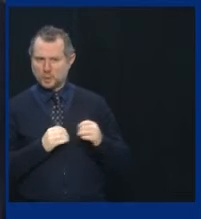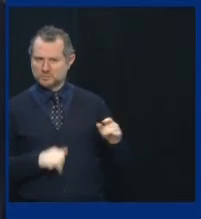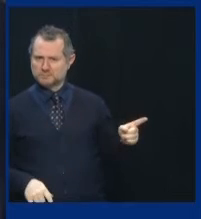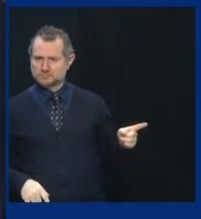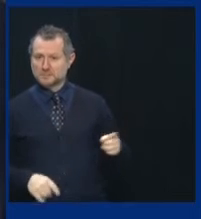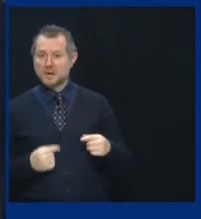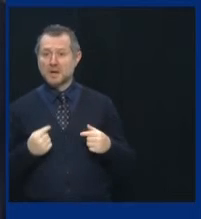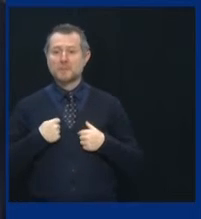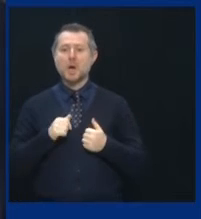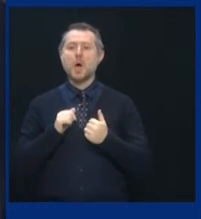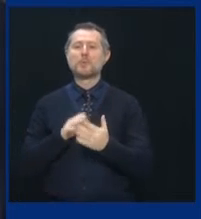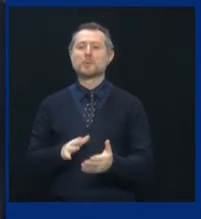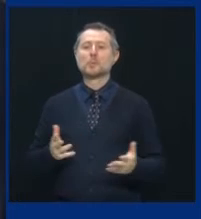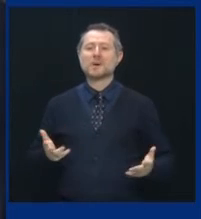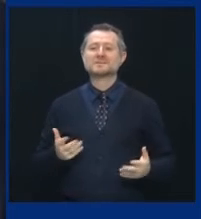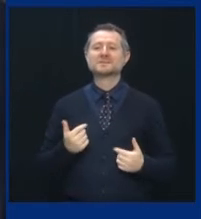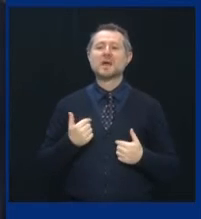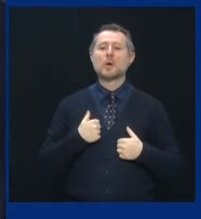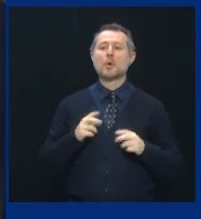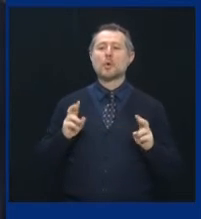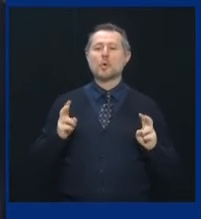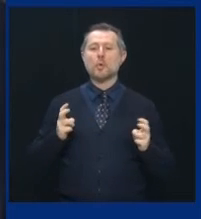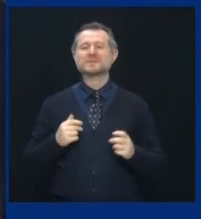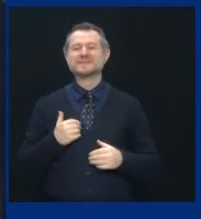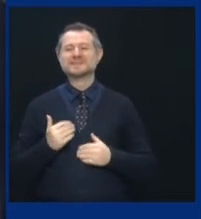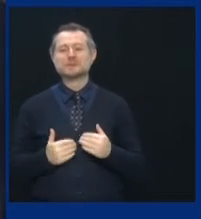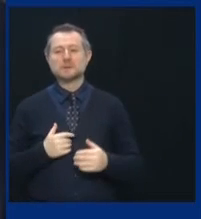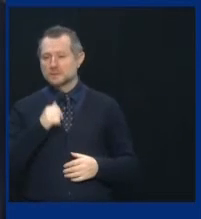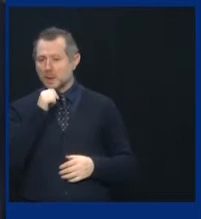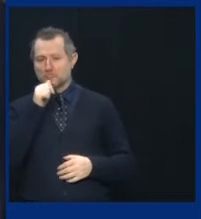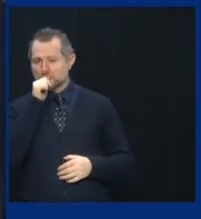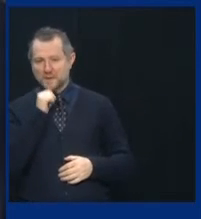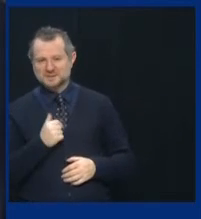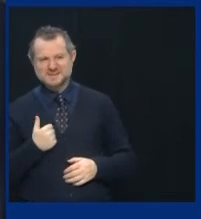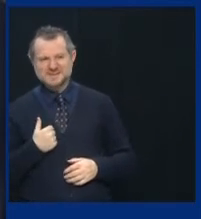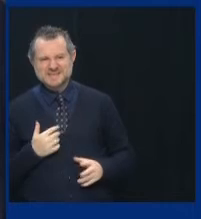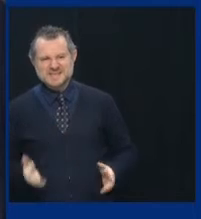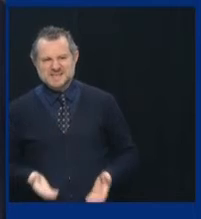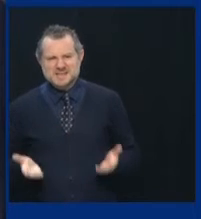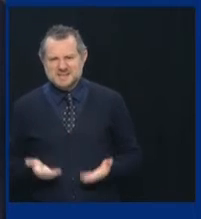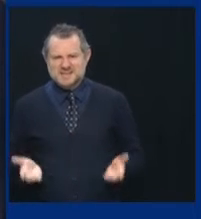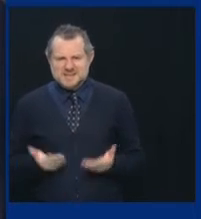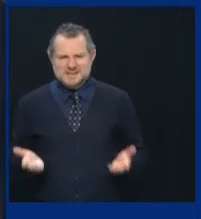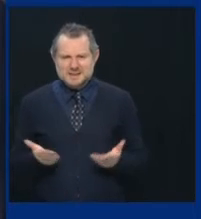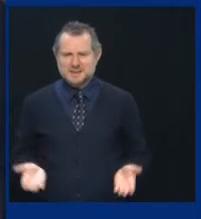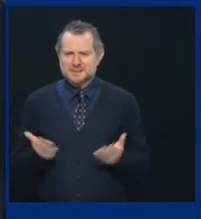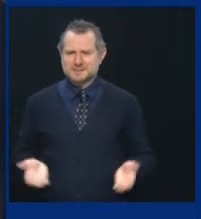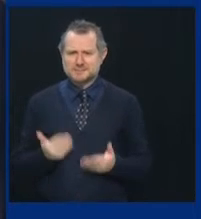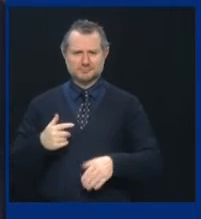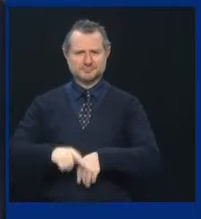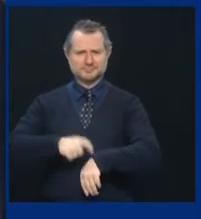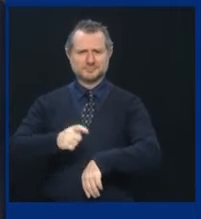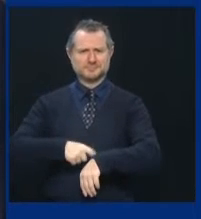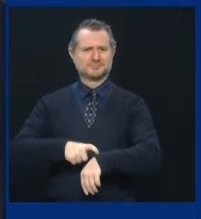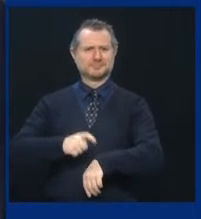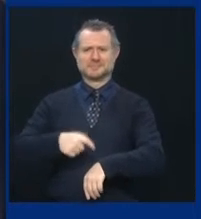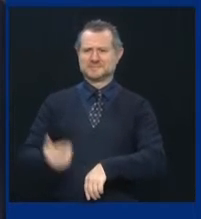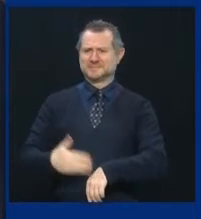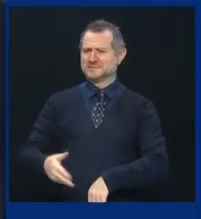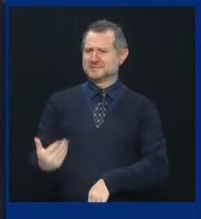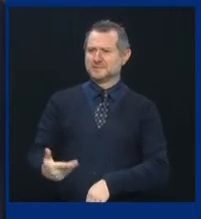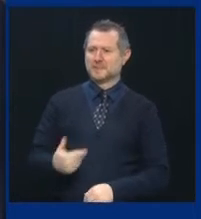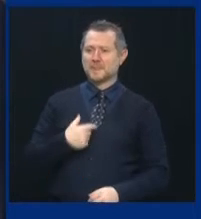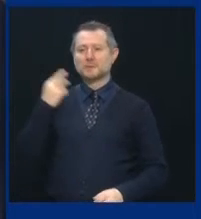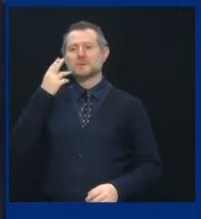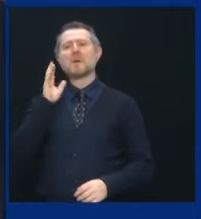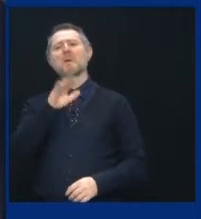of constructive impatience, Shannon, constructive impatience. There's always reasons to go slow.